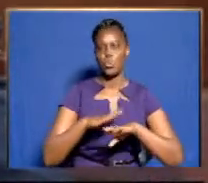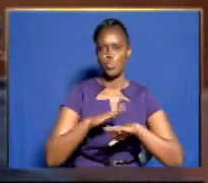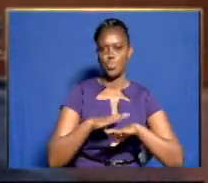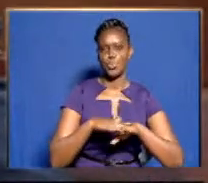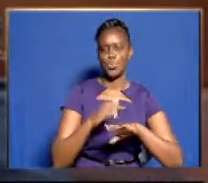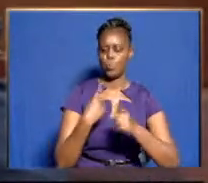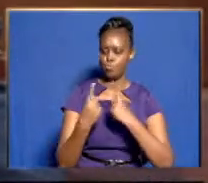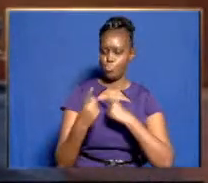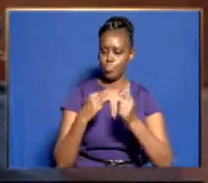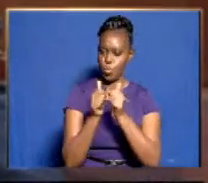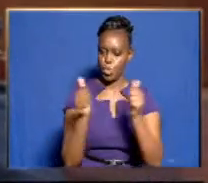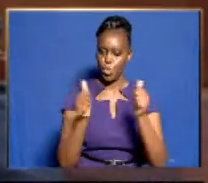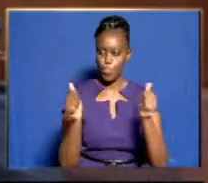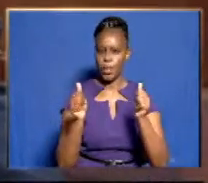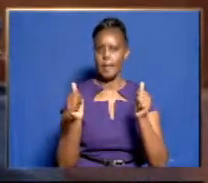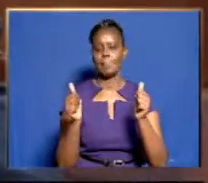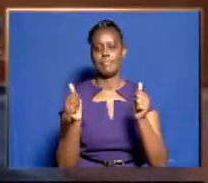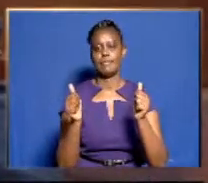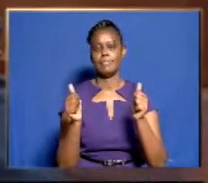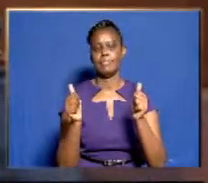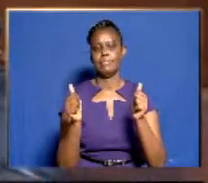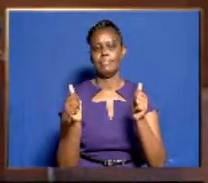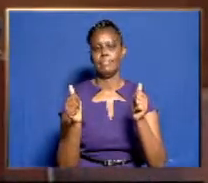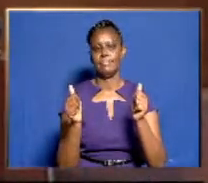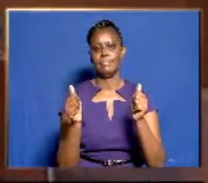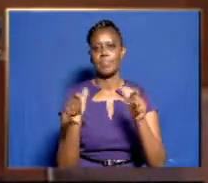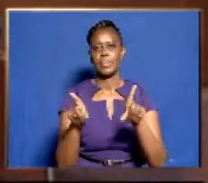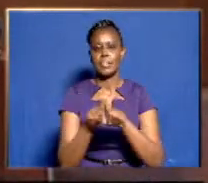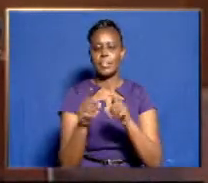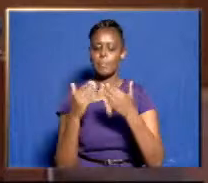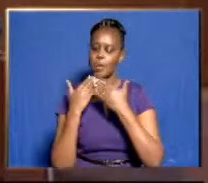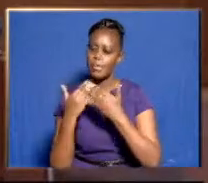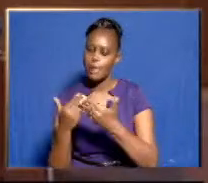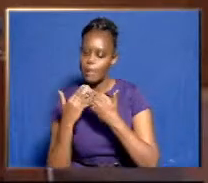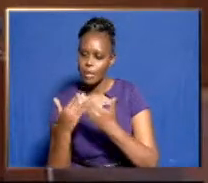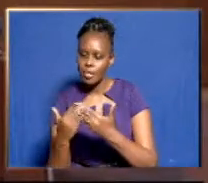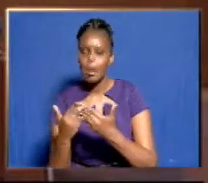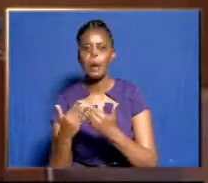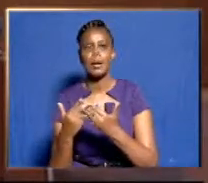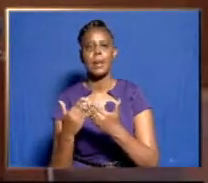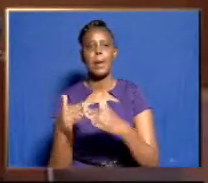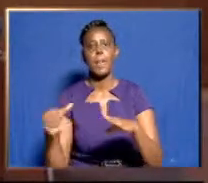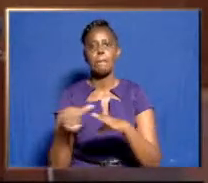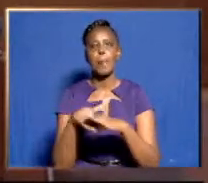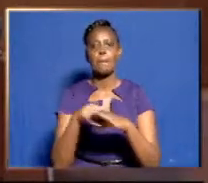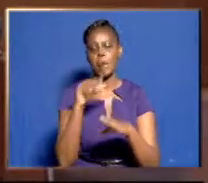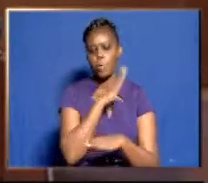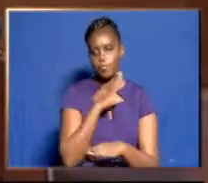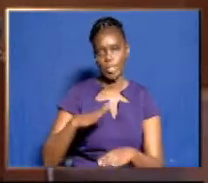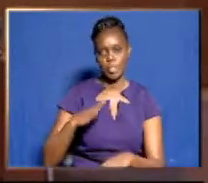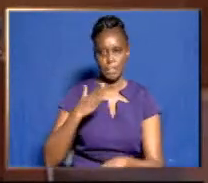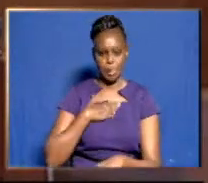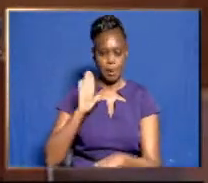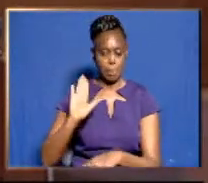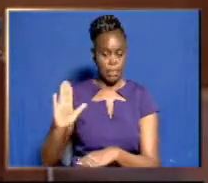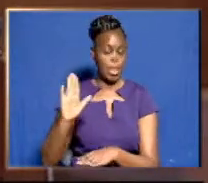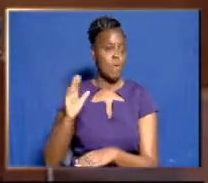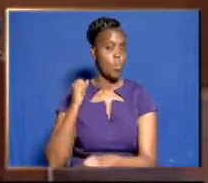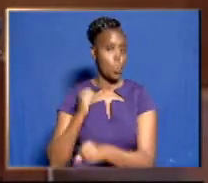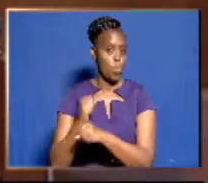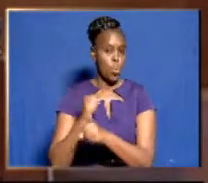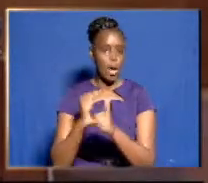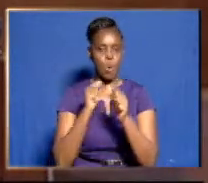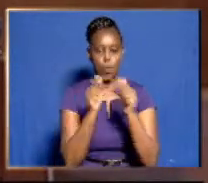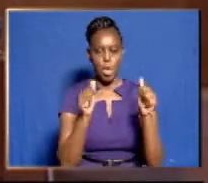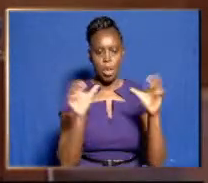moving of the motion, as well as thanking my colleagues in the Budget Committee for really doing a thorough job on